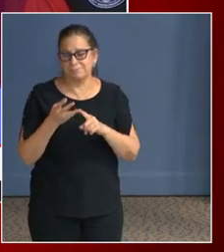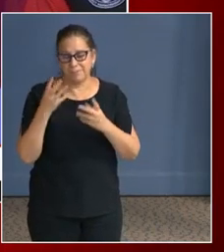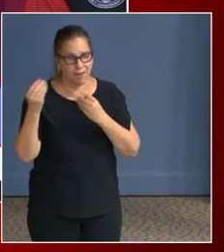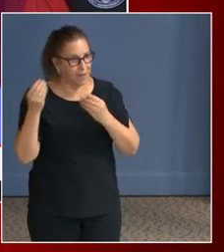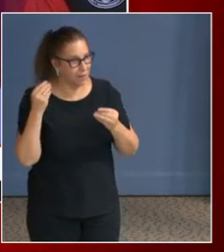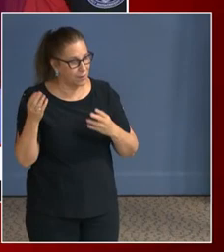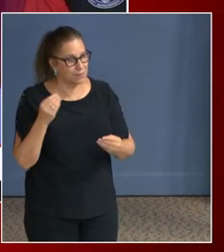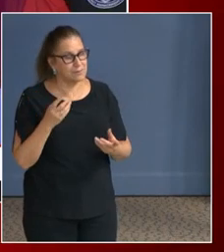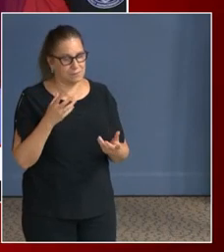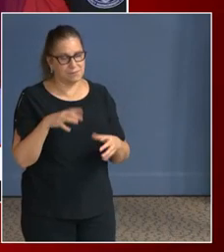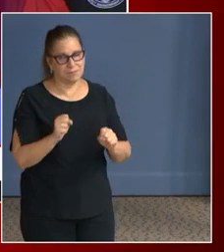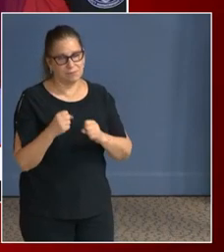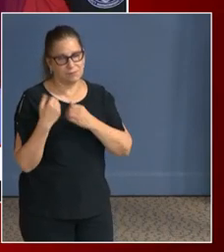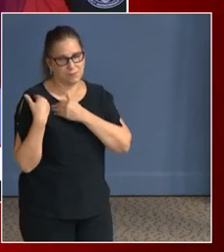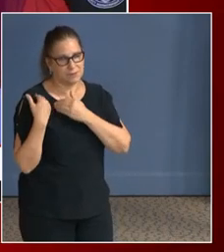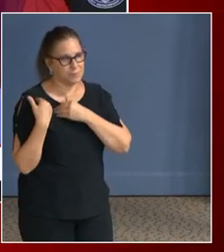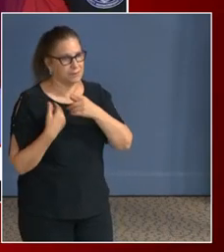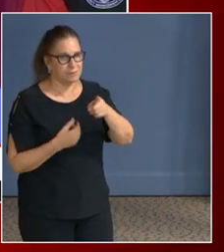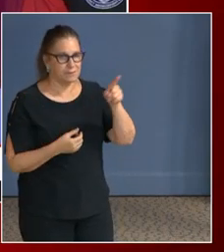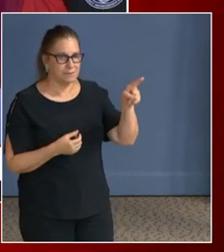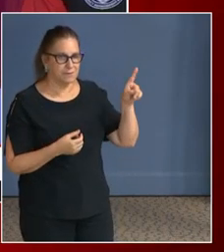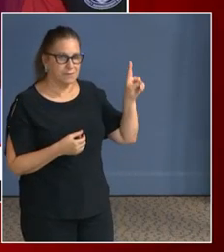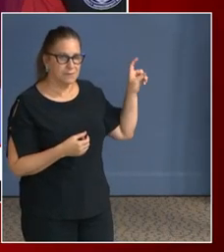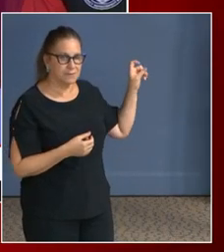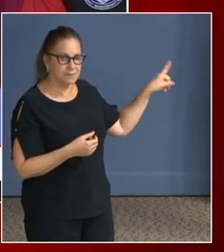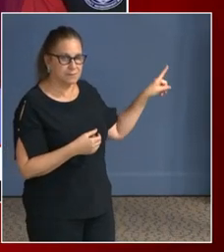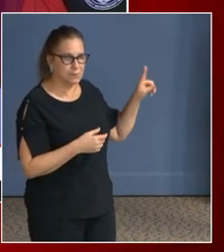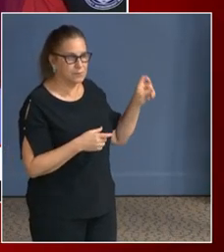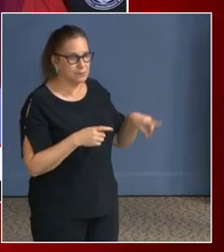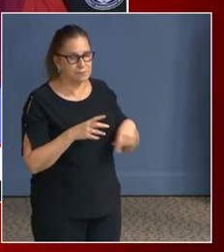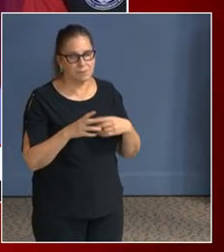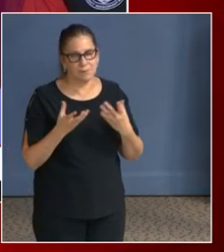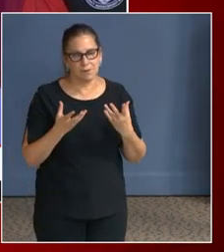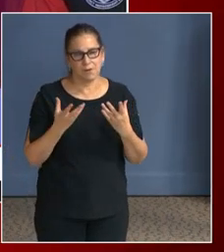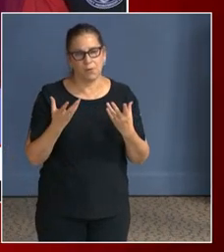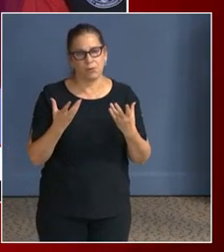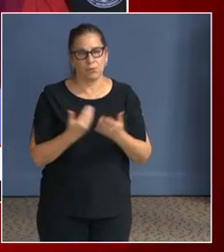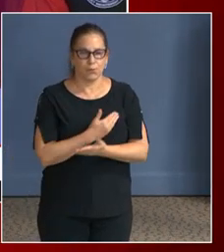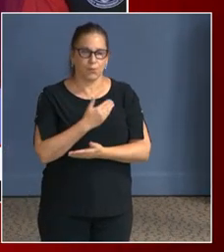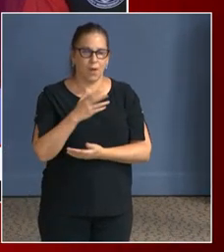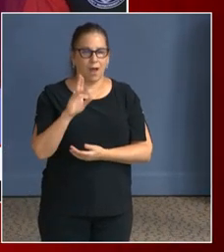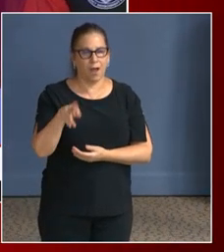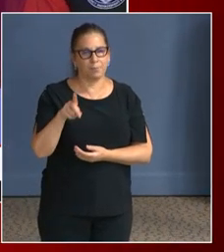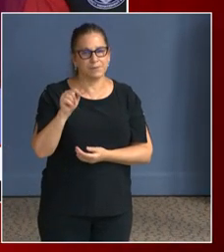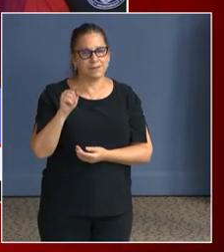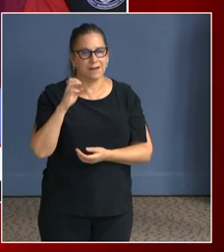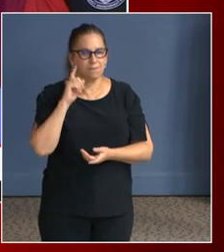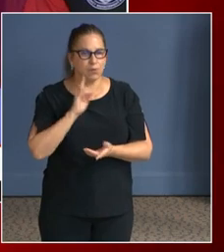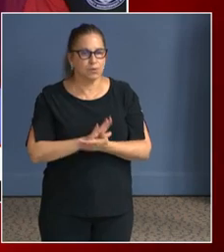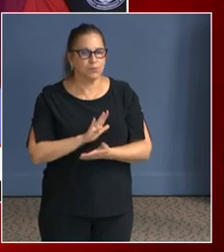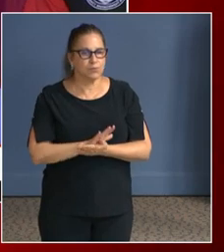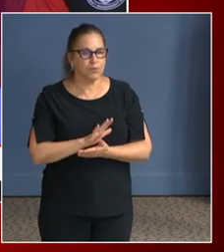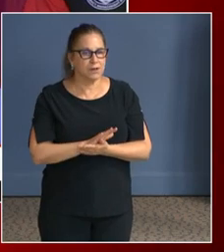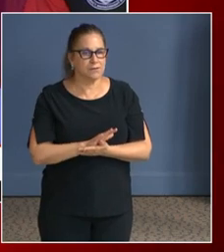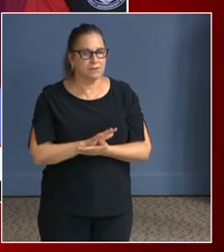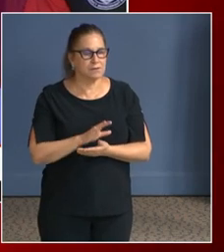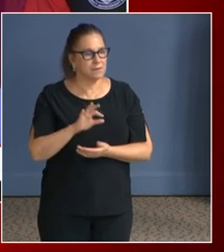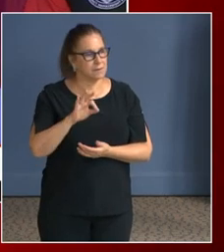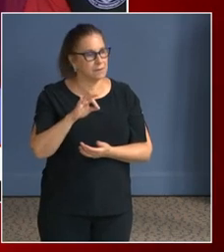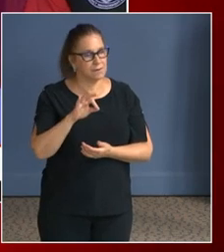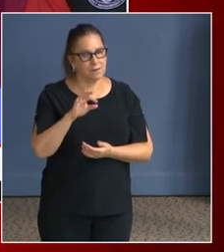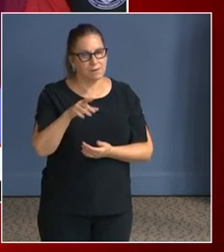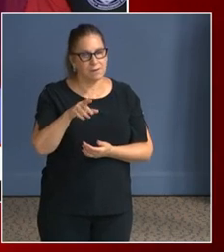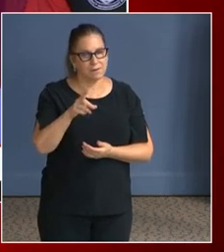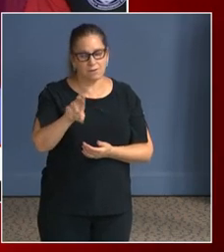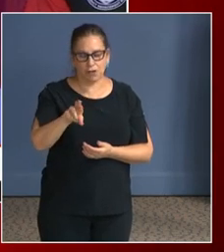Yes. Any update on schools? We heard Dr. Fauci say that he really hopes that people are able